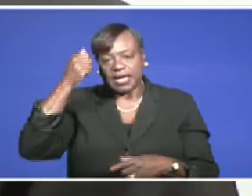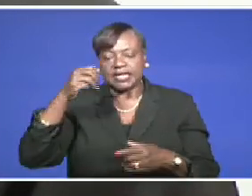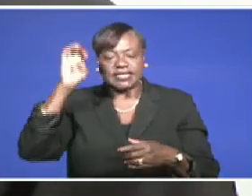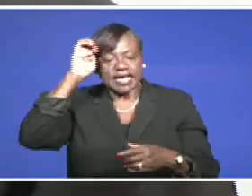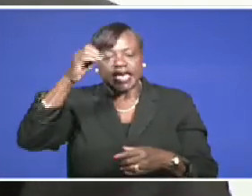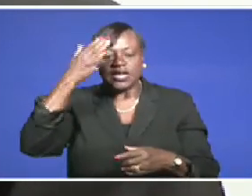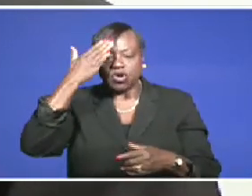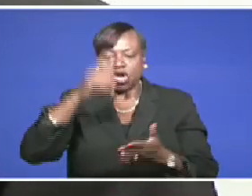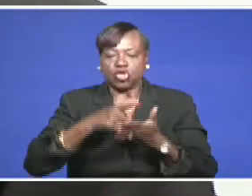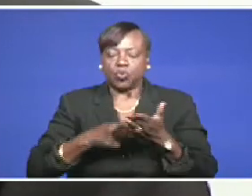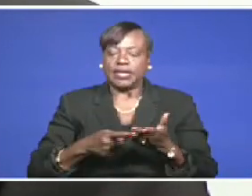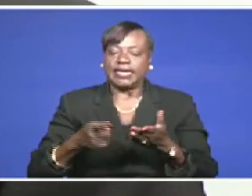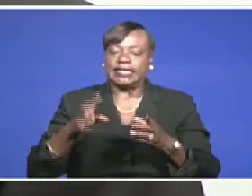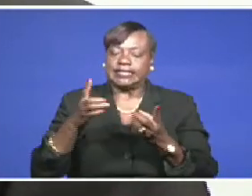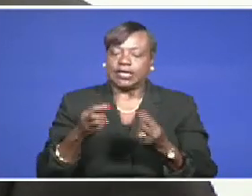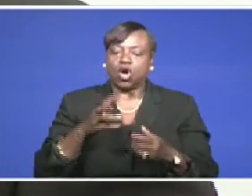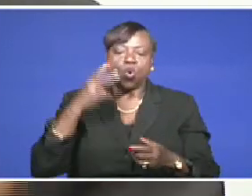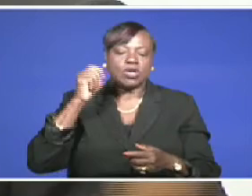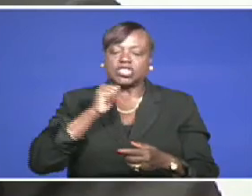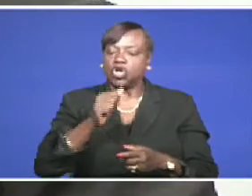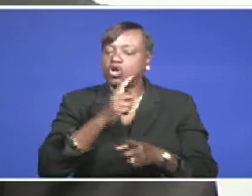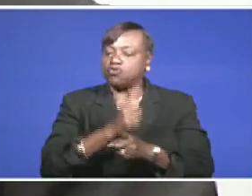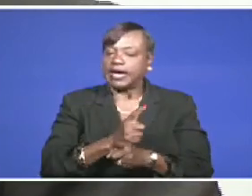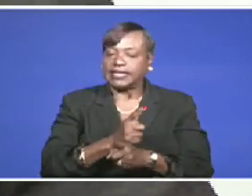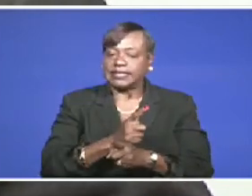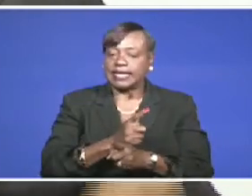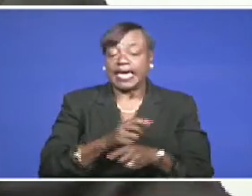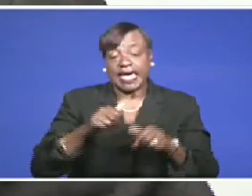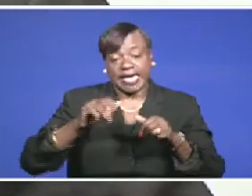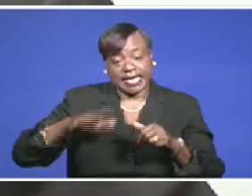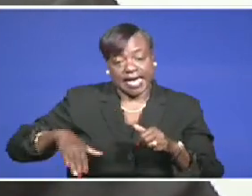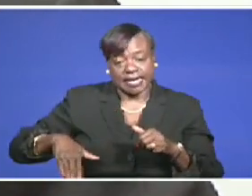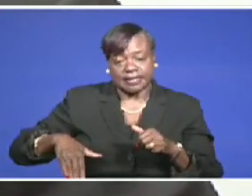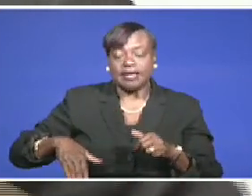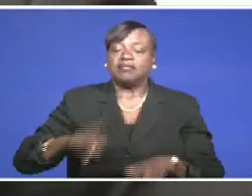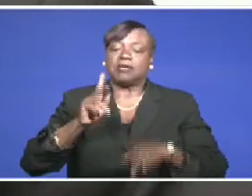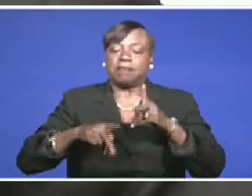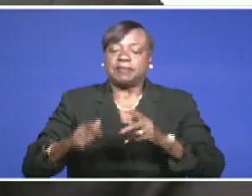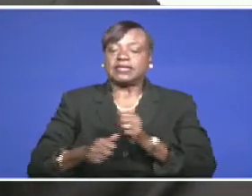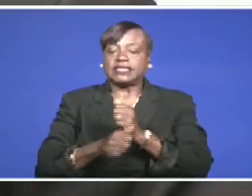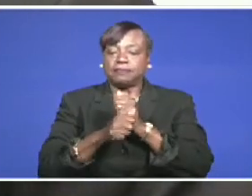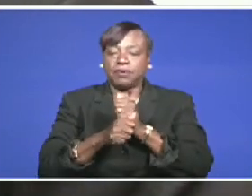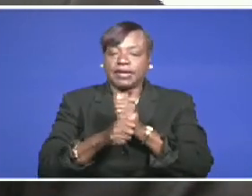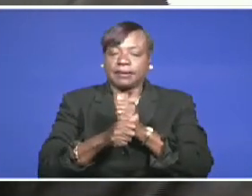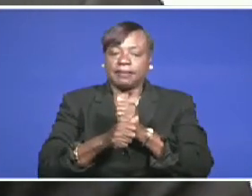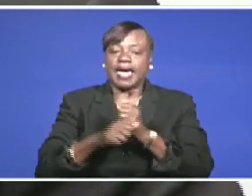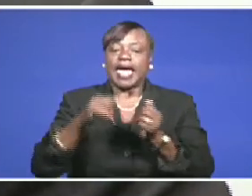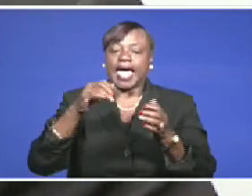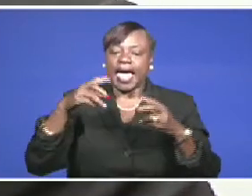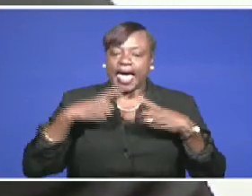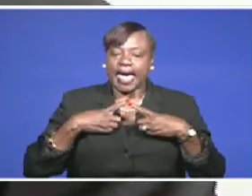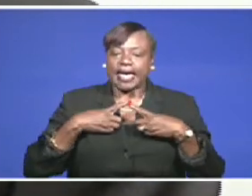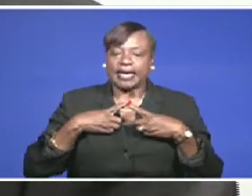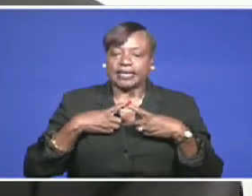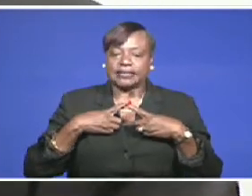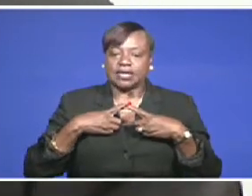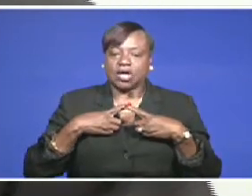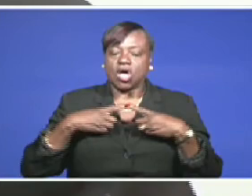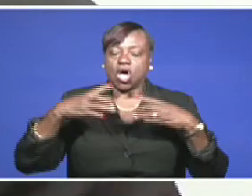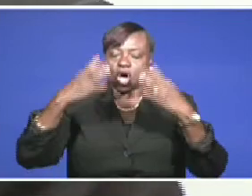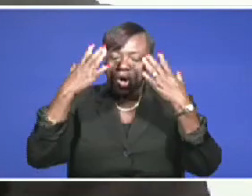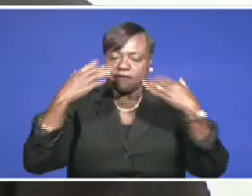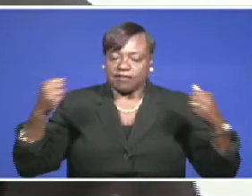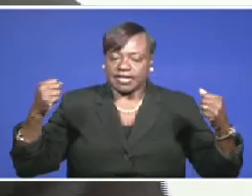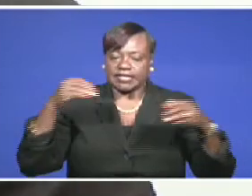what he did was not right. But yet still, those who support him, have confidence in him, distance themselves from